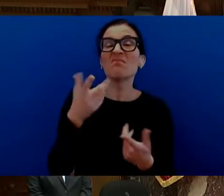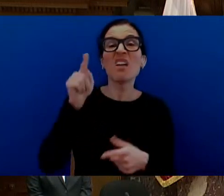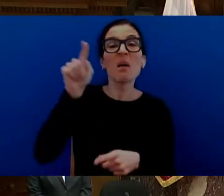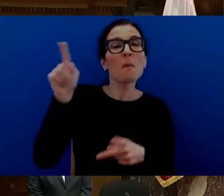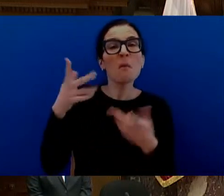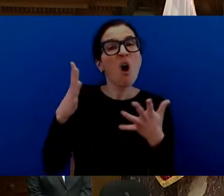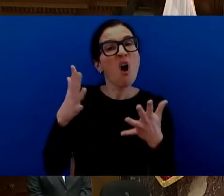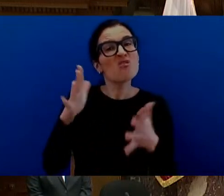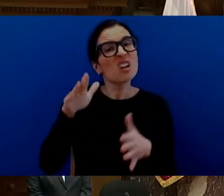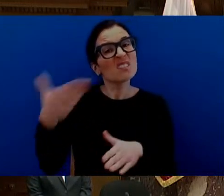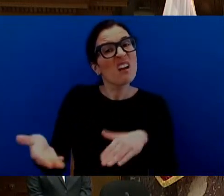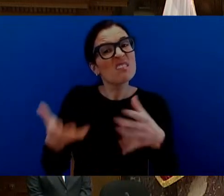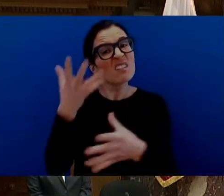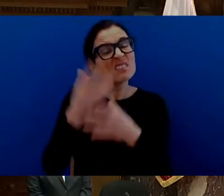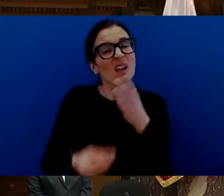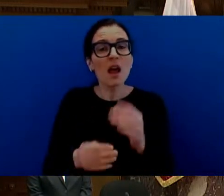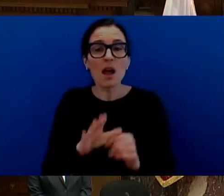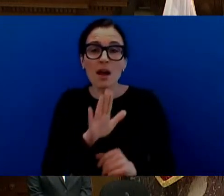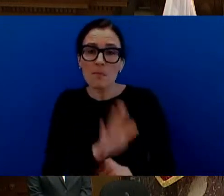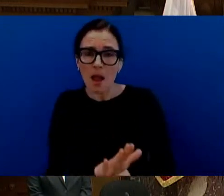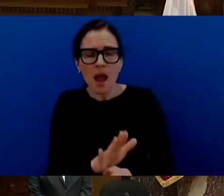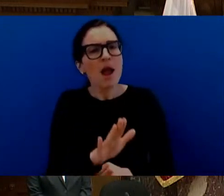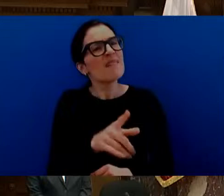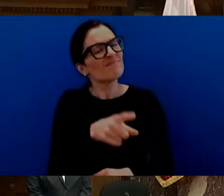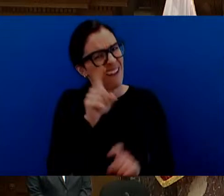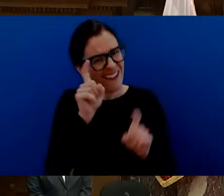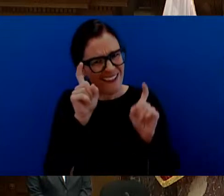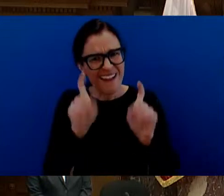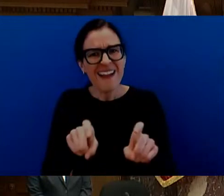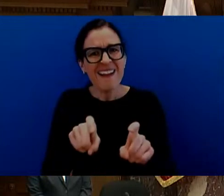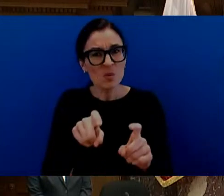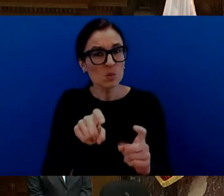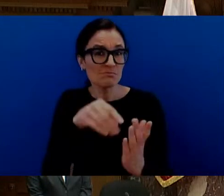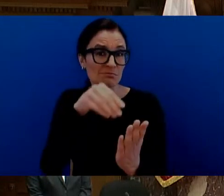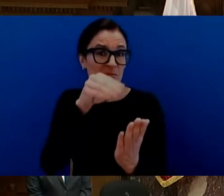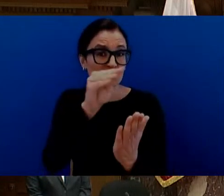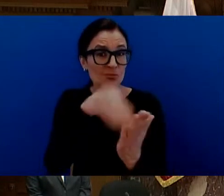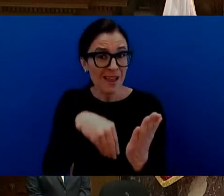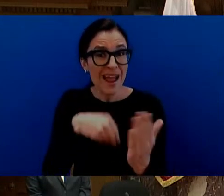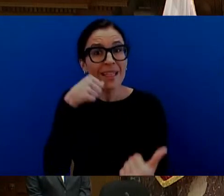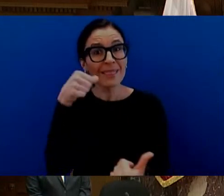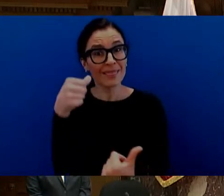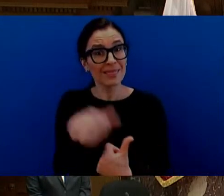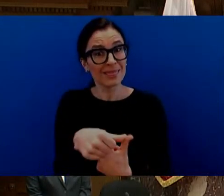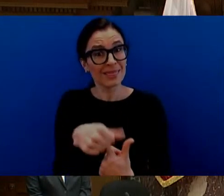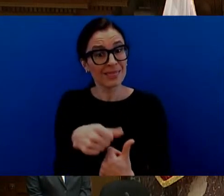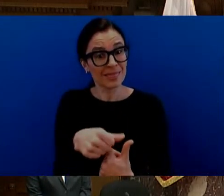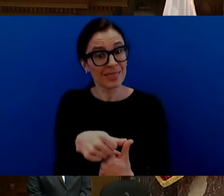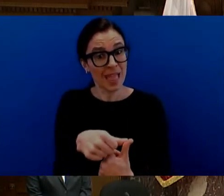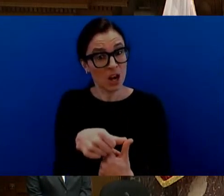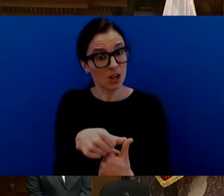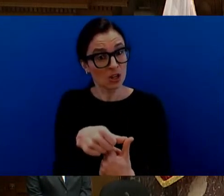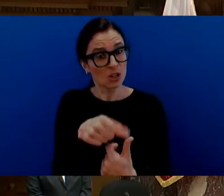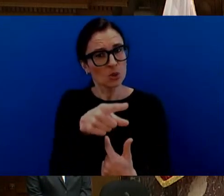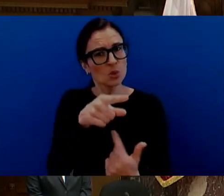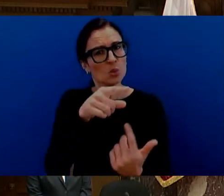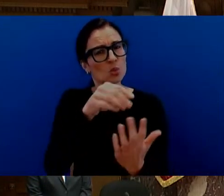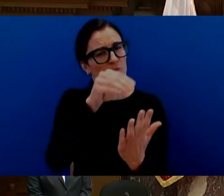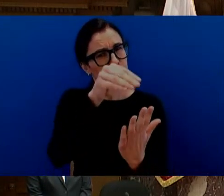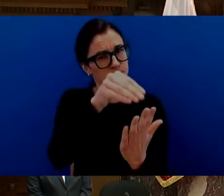special fire. And you give it, and now you let it go. It's not for you to carry.